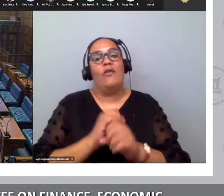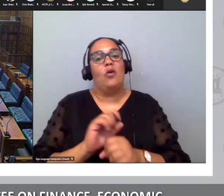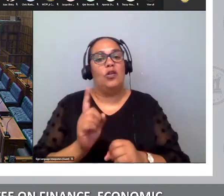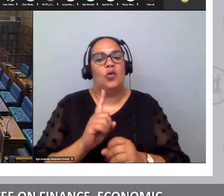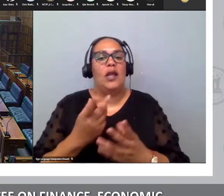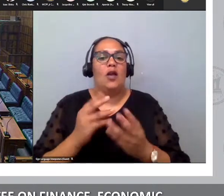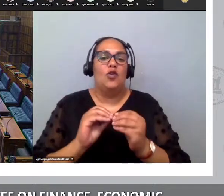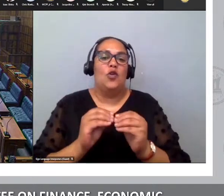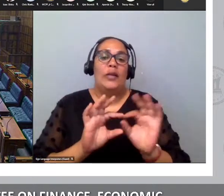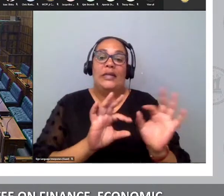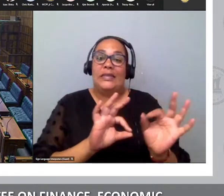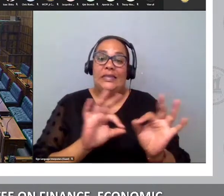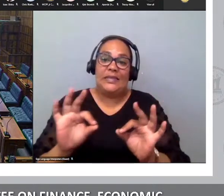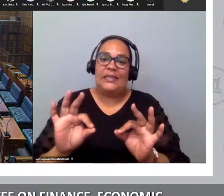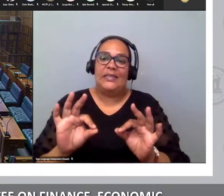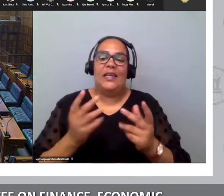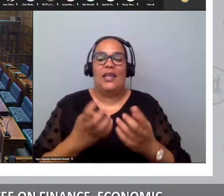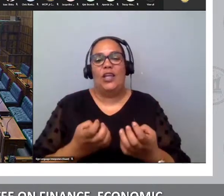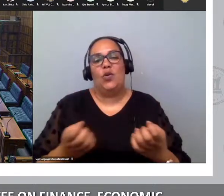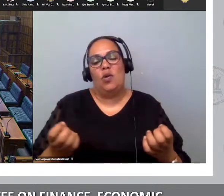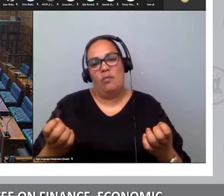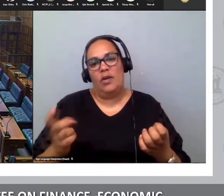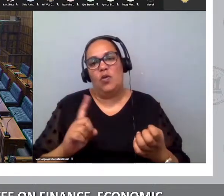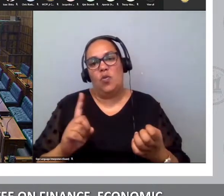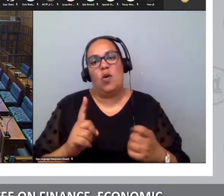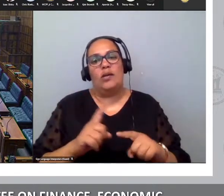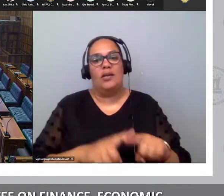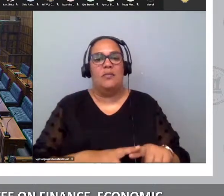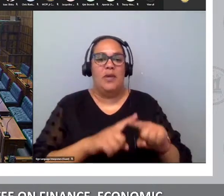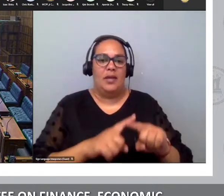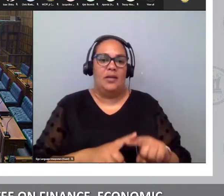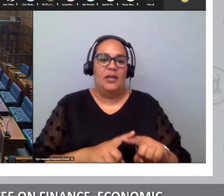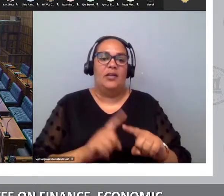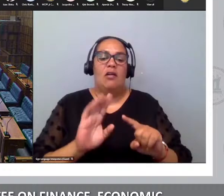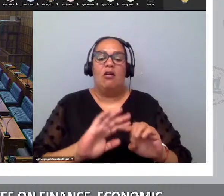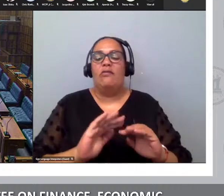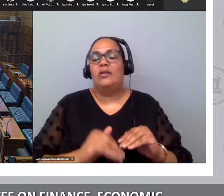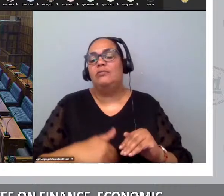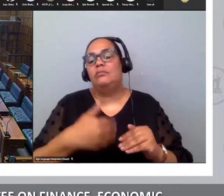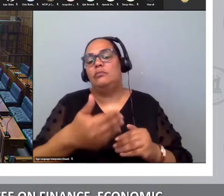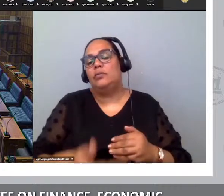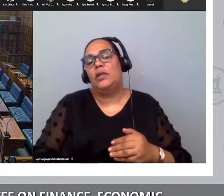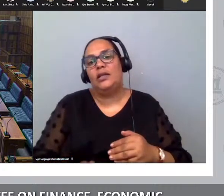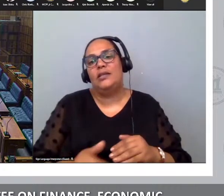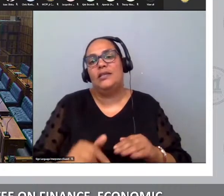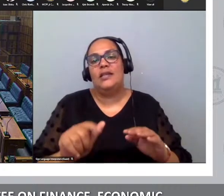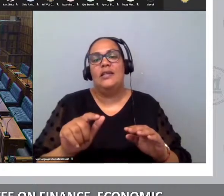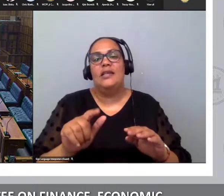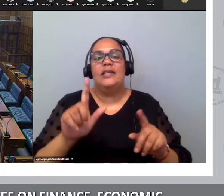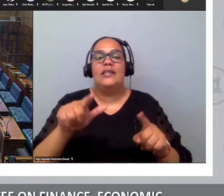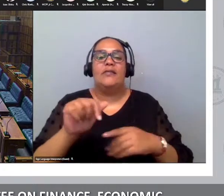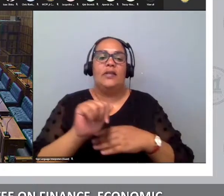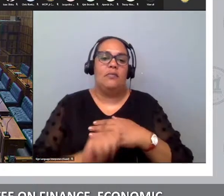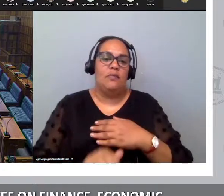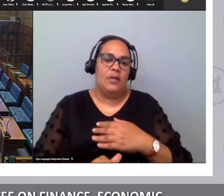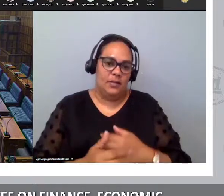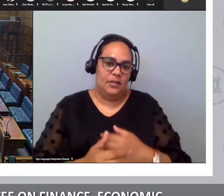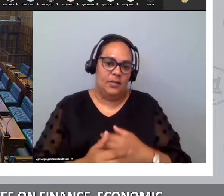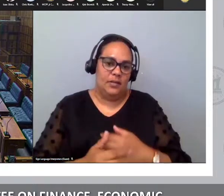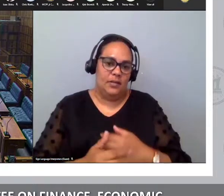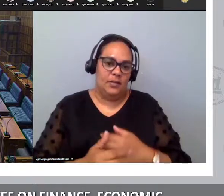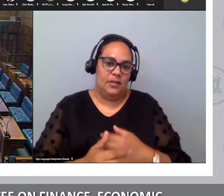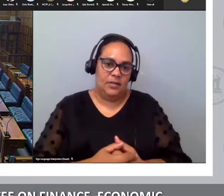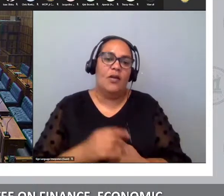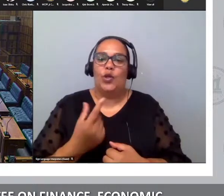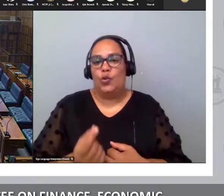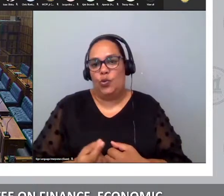make those pieces of equipment reliable over the next 17 months and that we'll